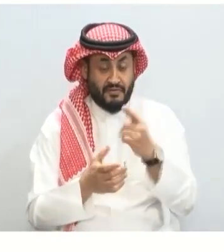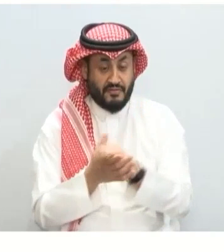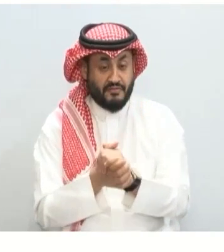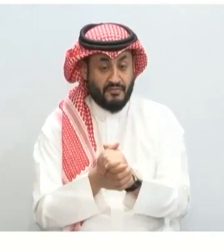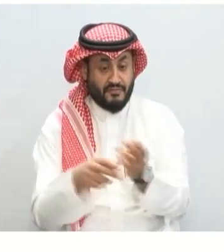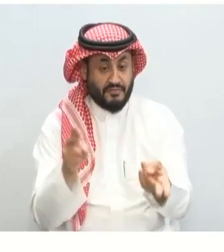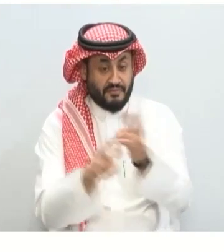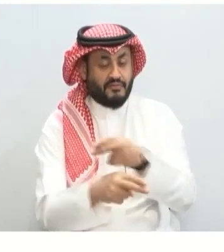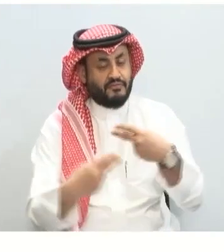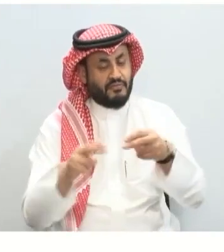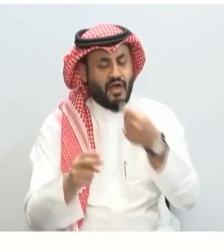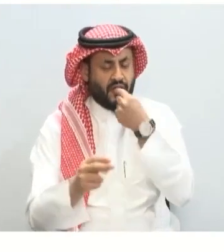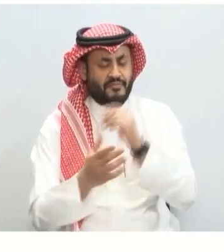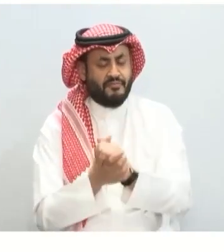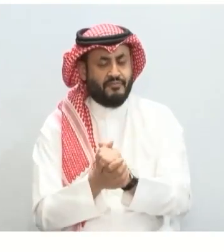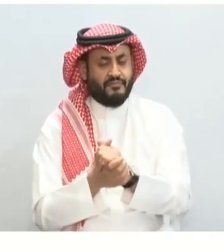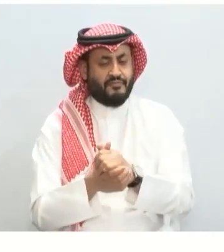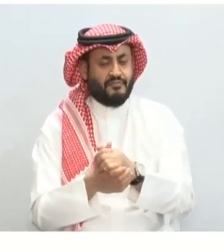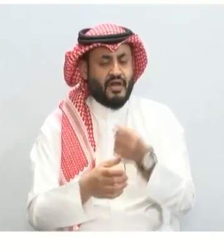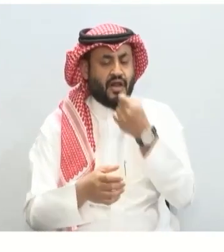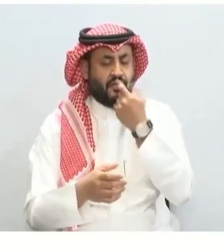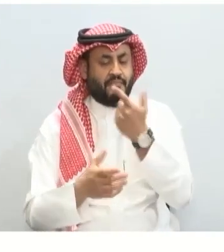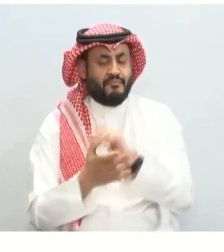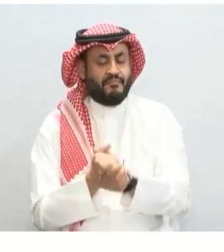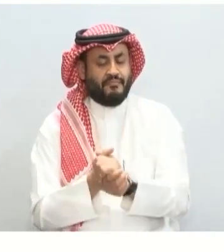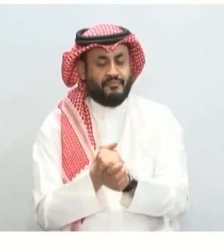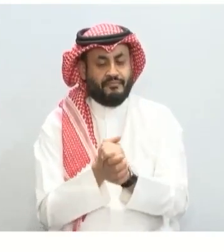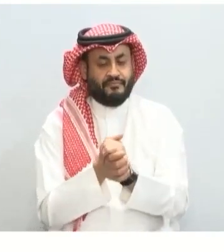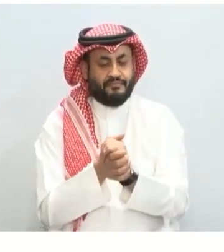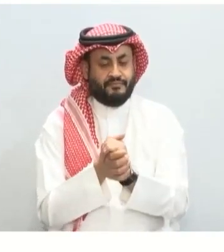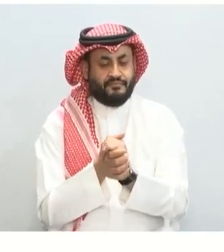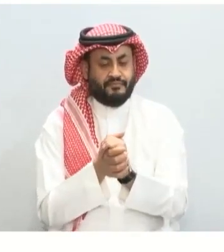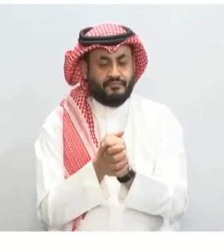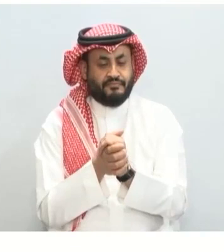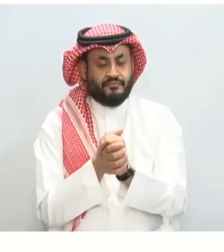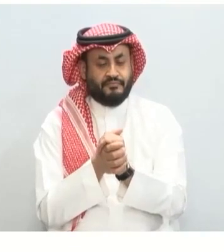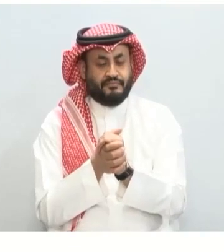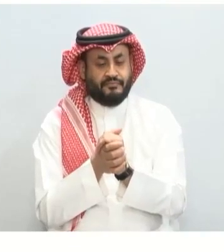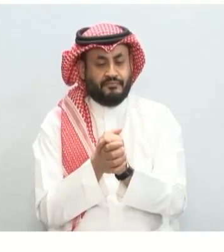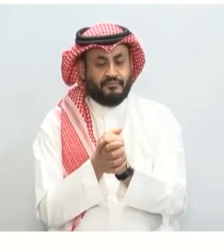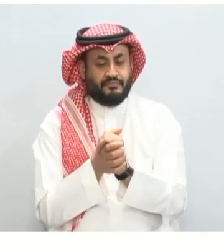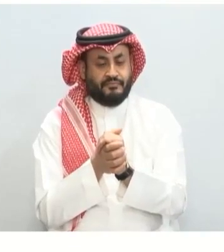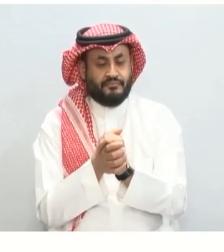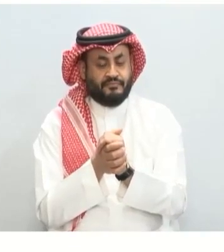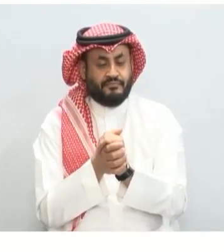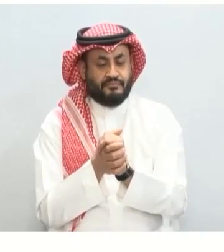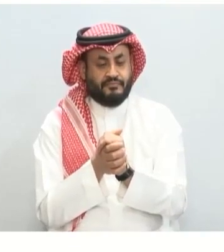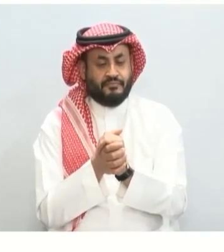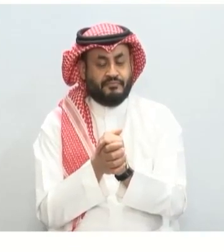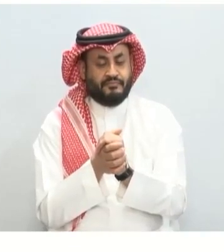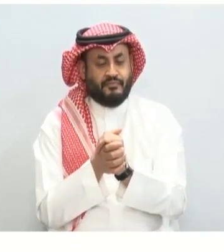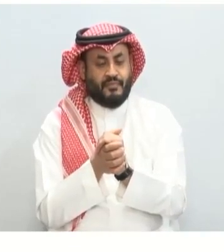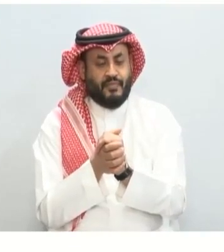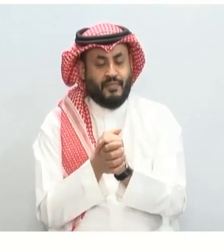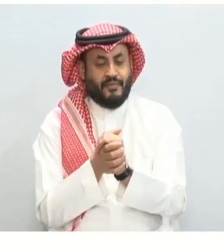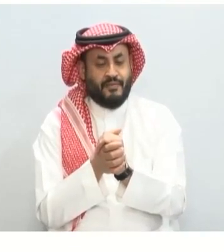decides that she can eat more when she hears about the desserts, because she didn't want to